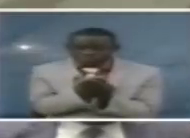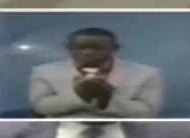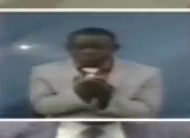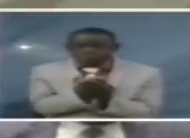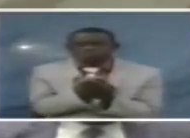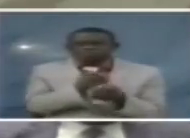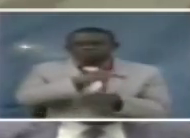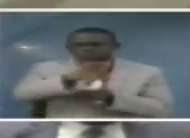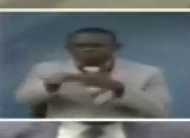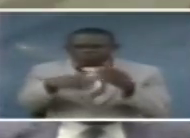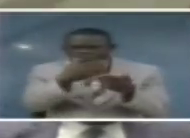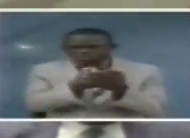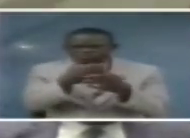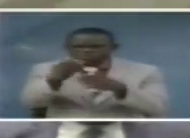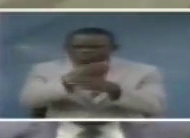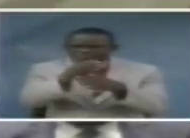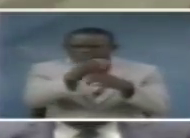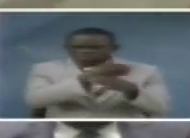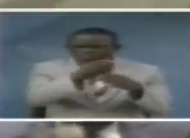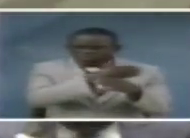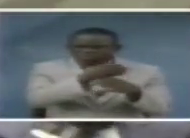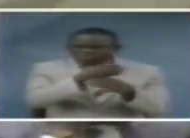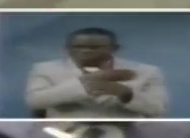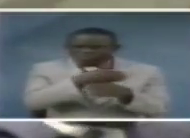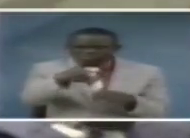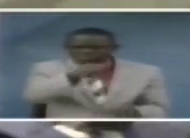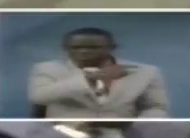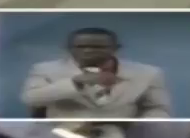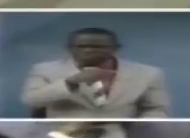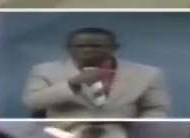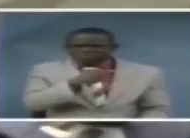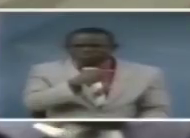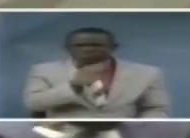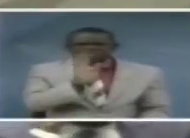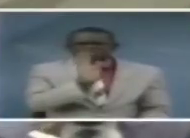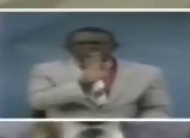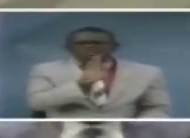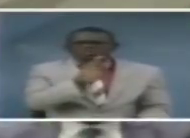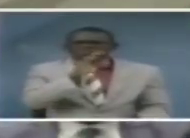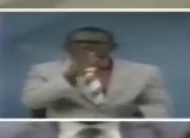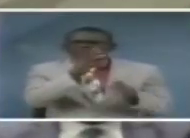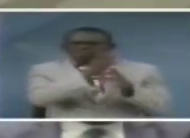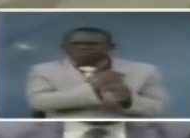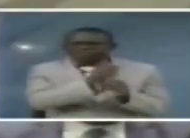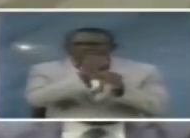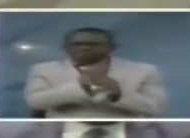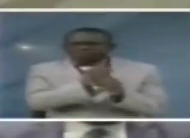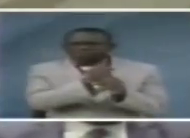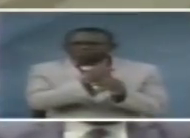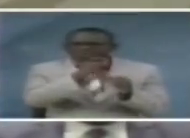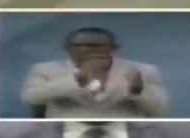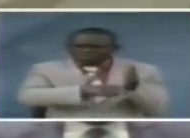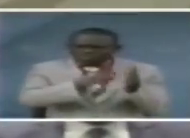Accordingly, Mr. Speaker, I propose to mandate all businesses to disclose their